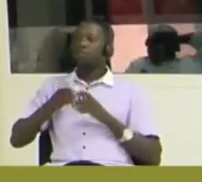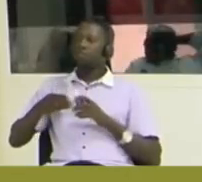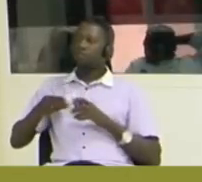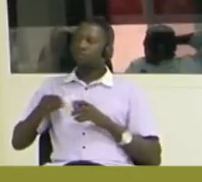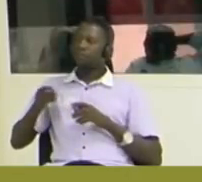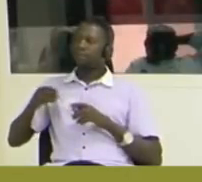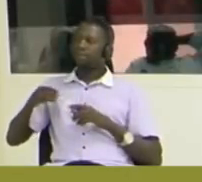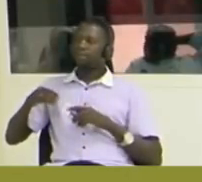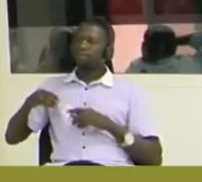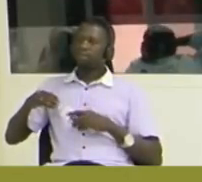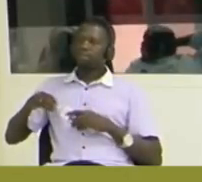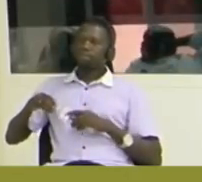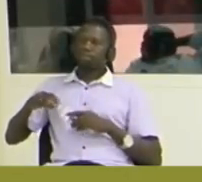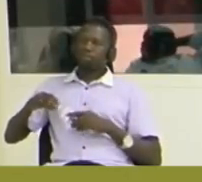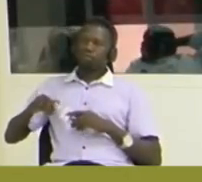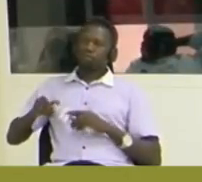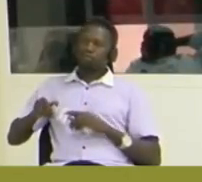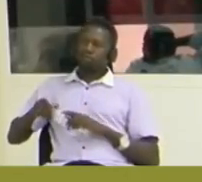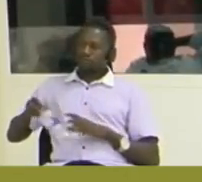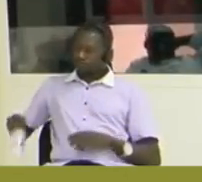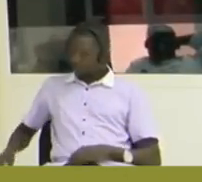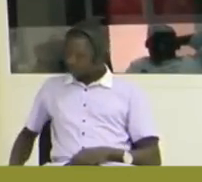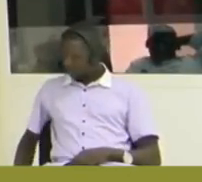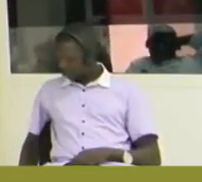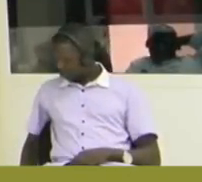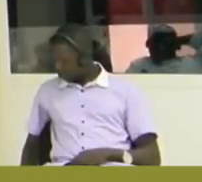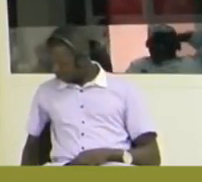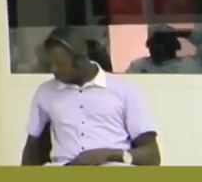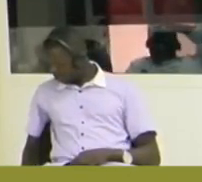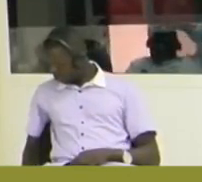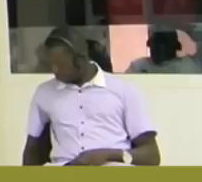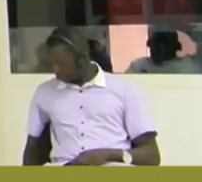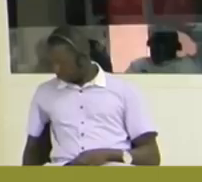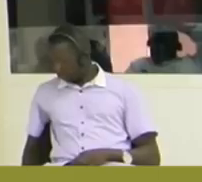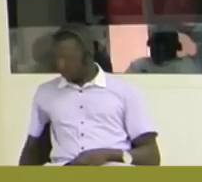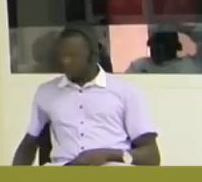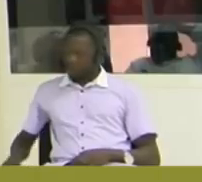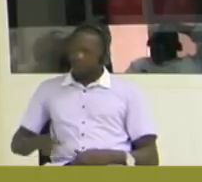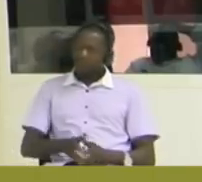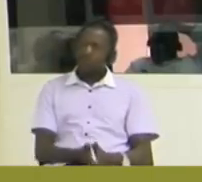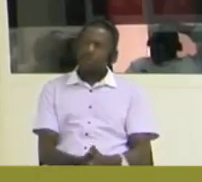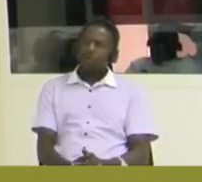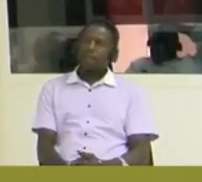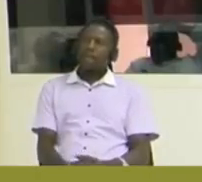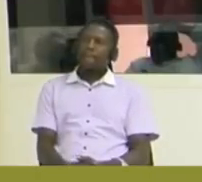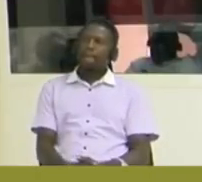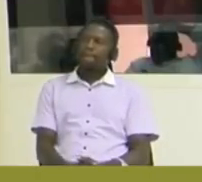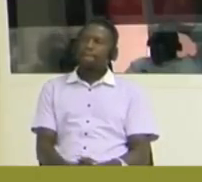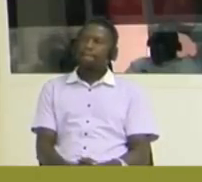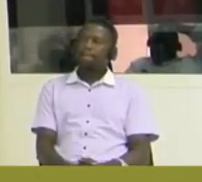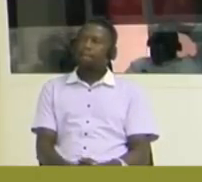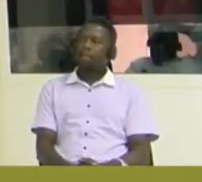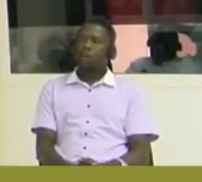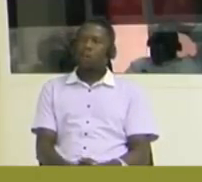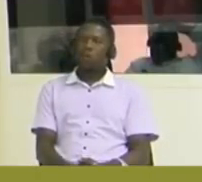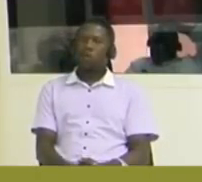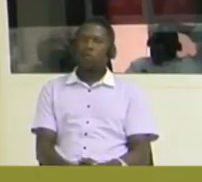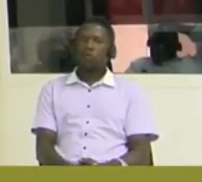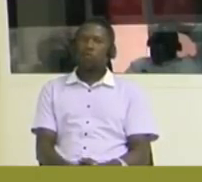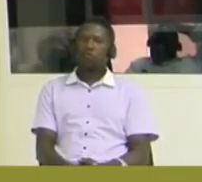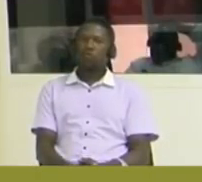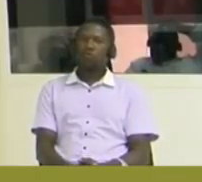At traffic light. Then I saw the driver just going on the left, towards Koro. Then we drive towards